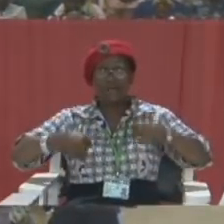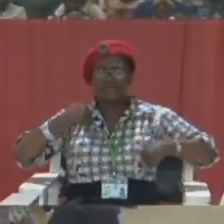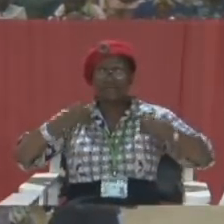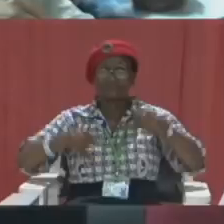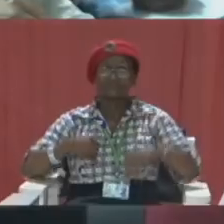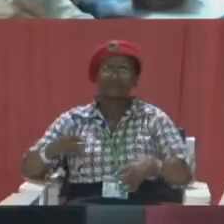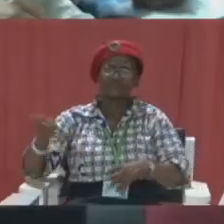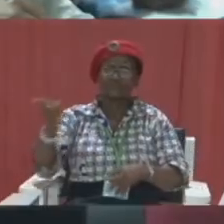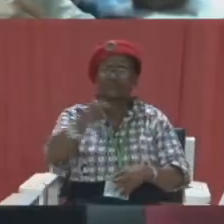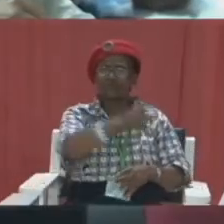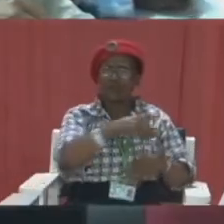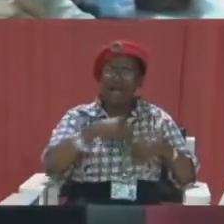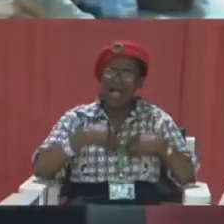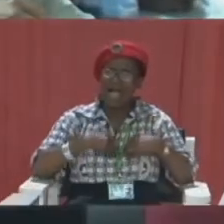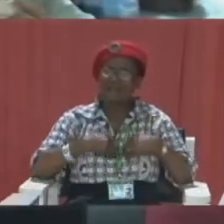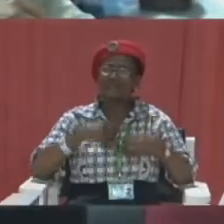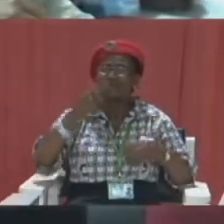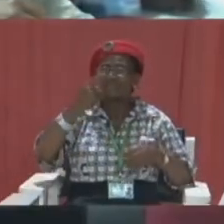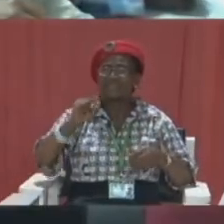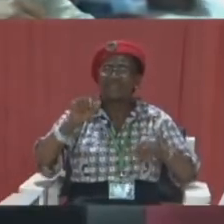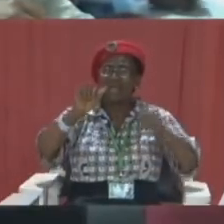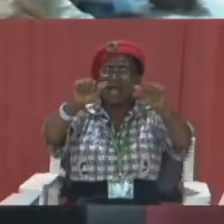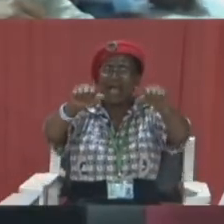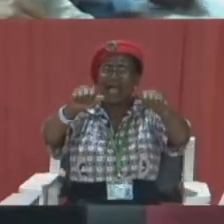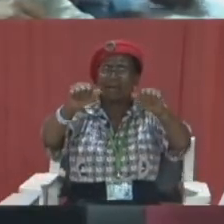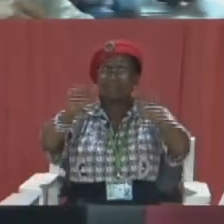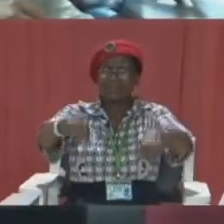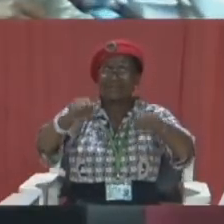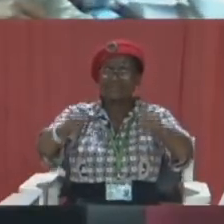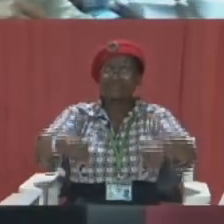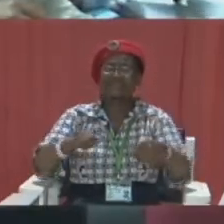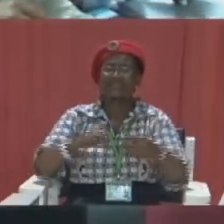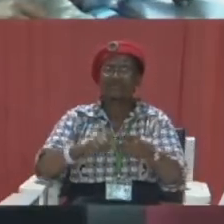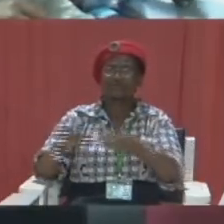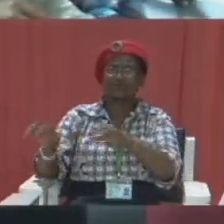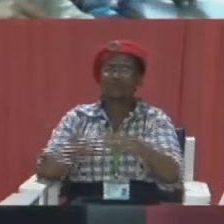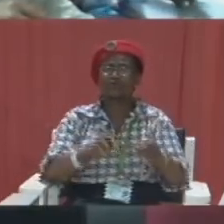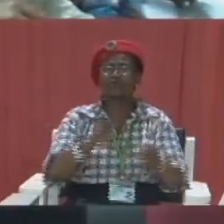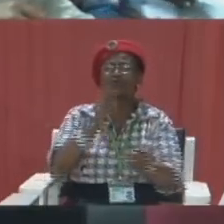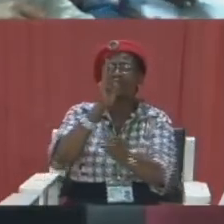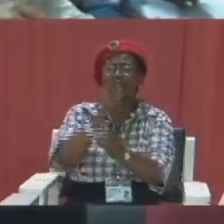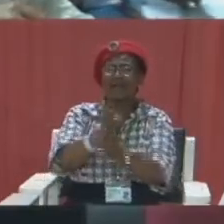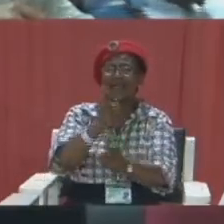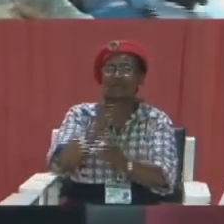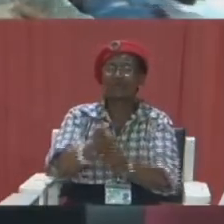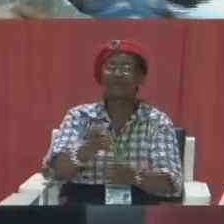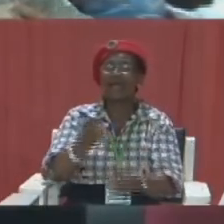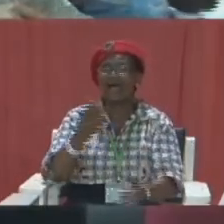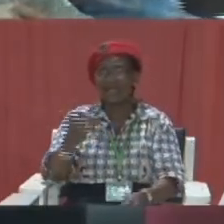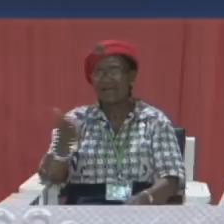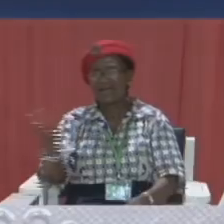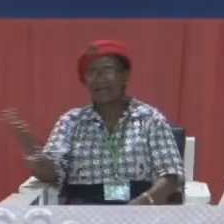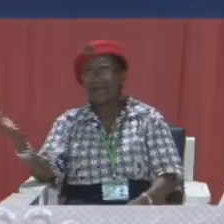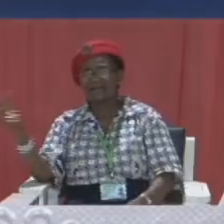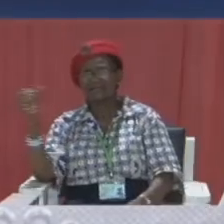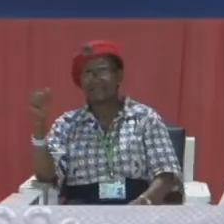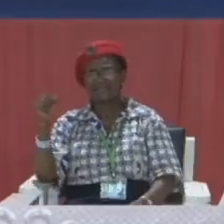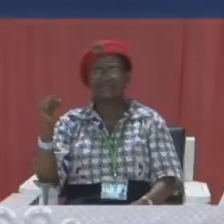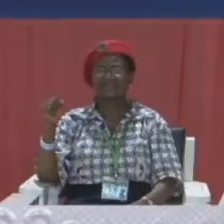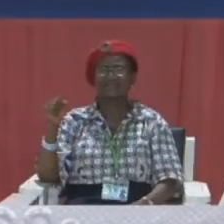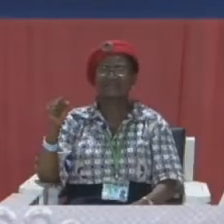you have the ability to do regular things.